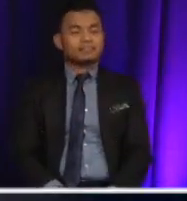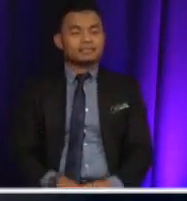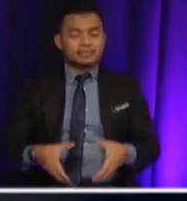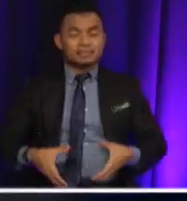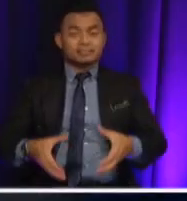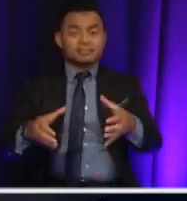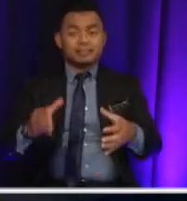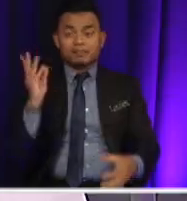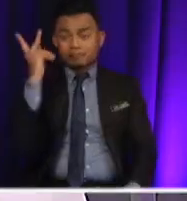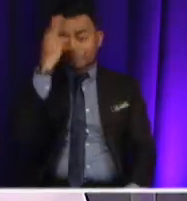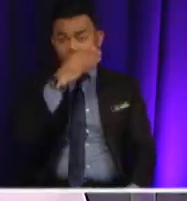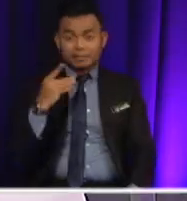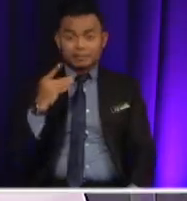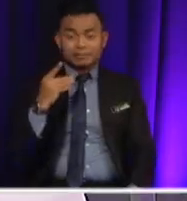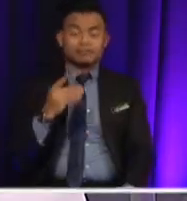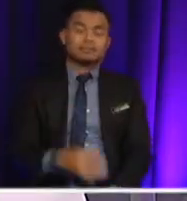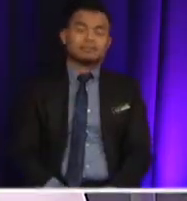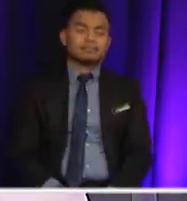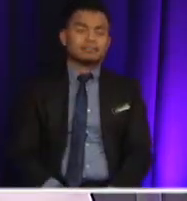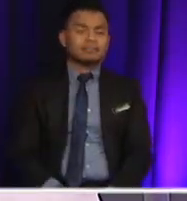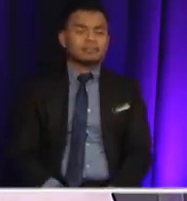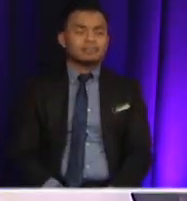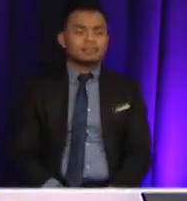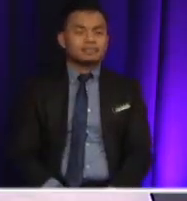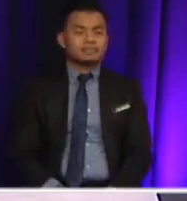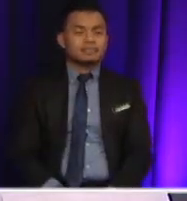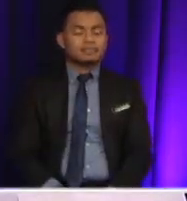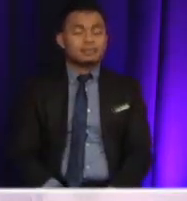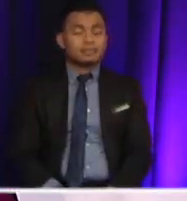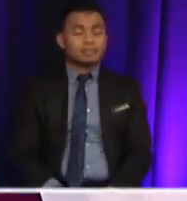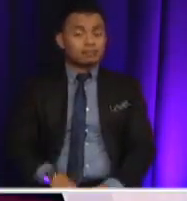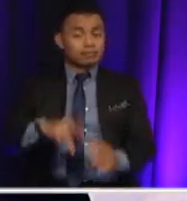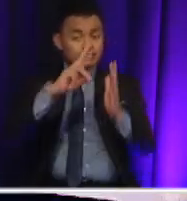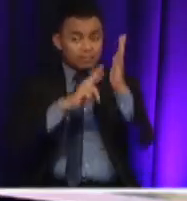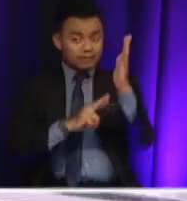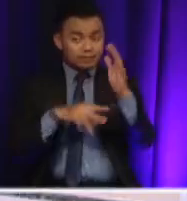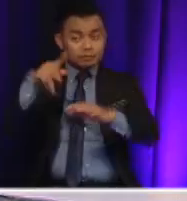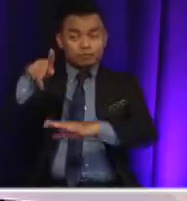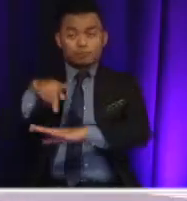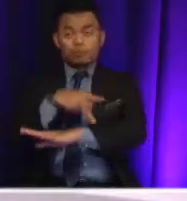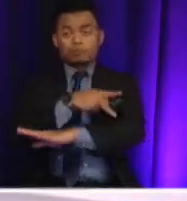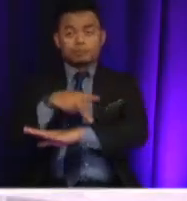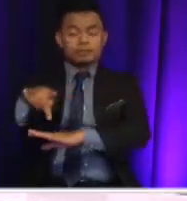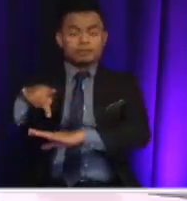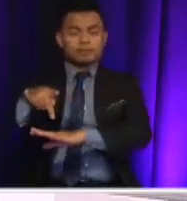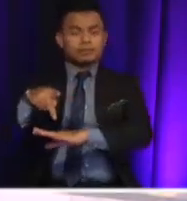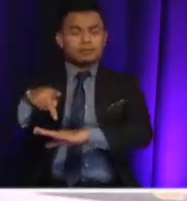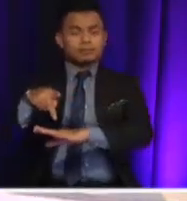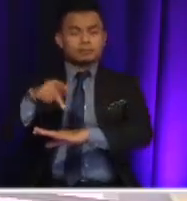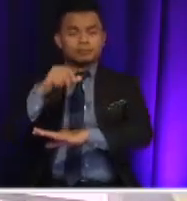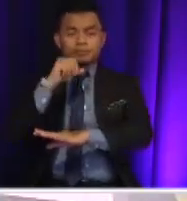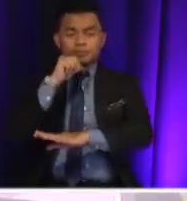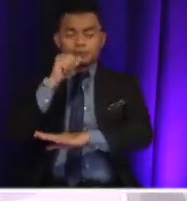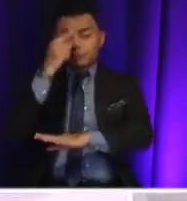of them. Yes. So when you are reciting a poem, everybody, not only you must get